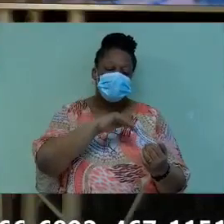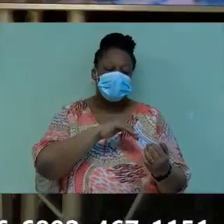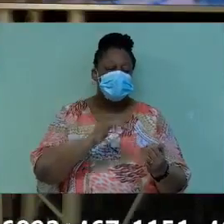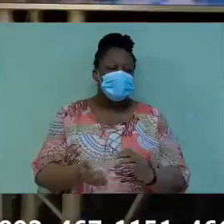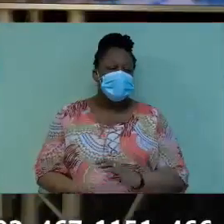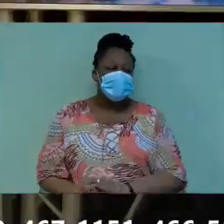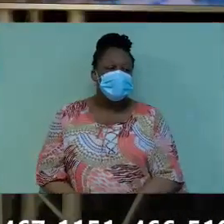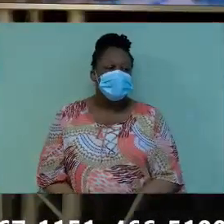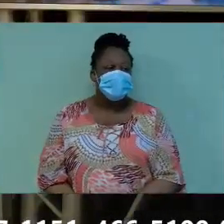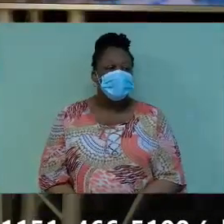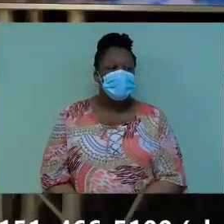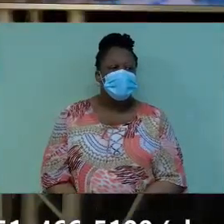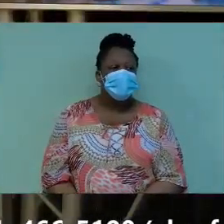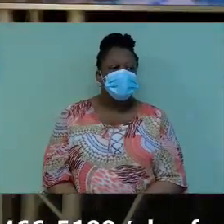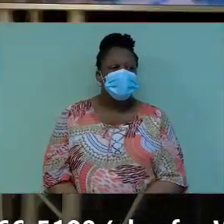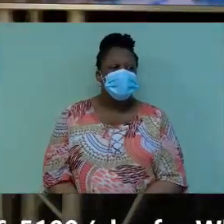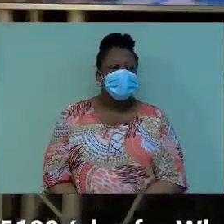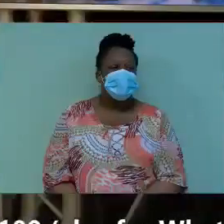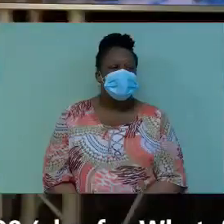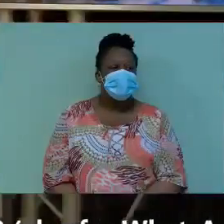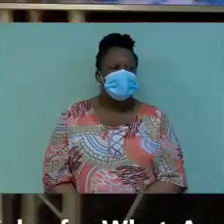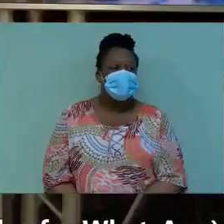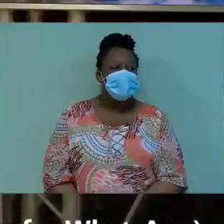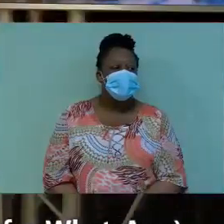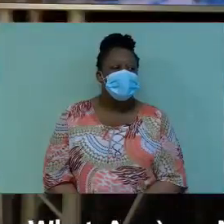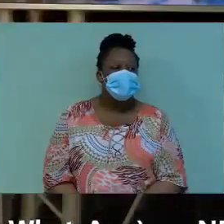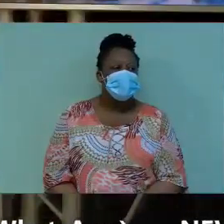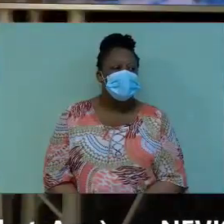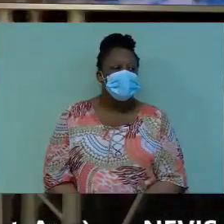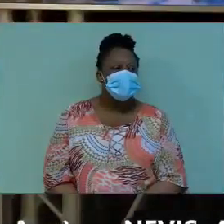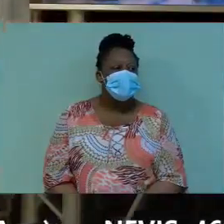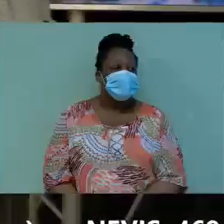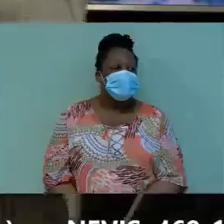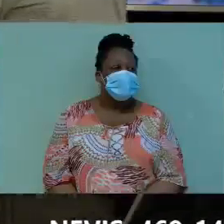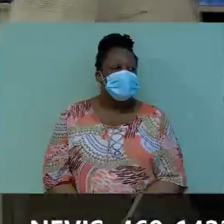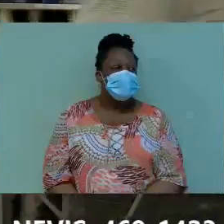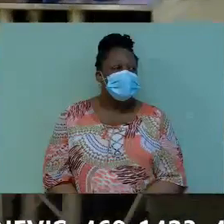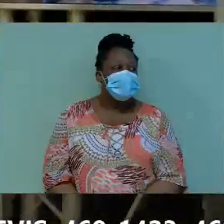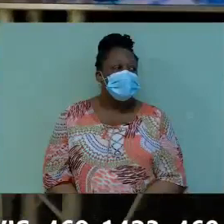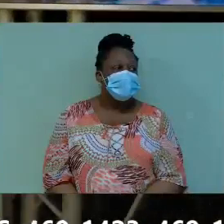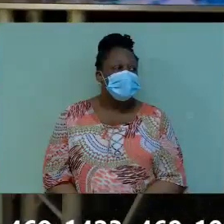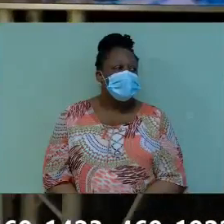District A, to give us his report. Superintendent.